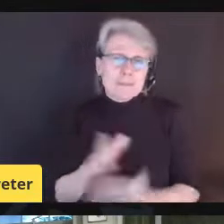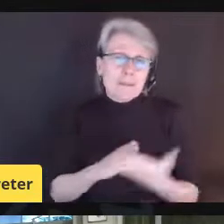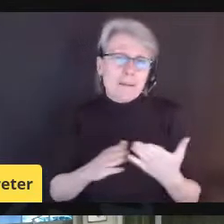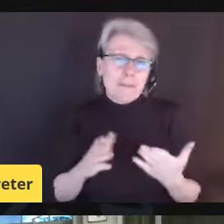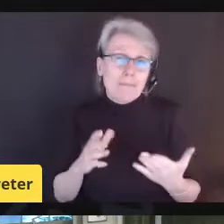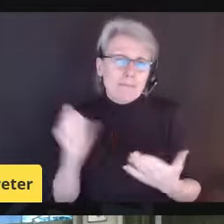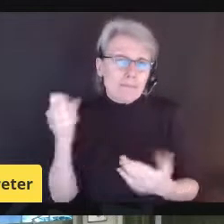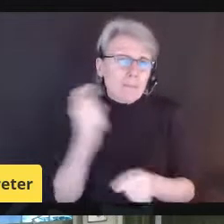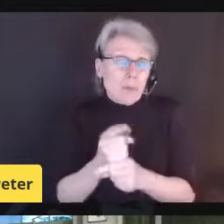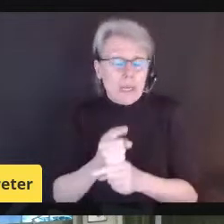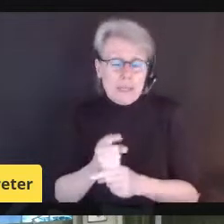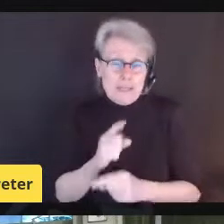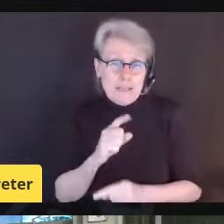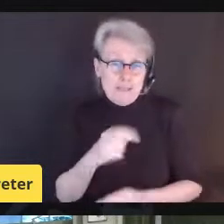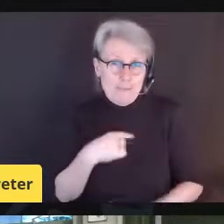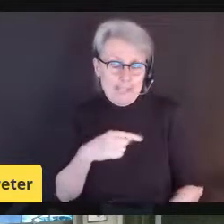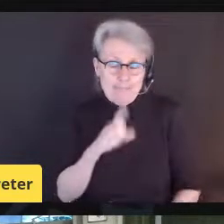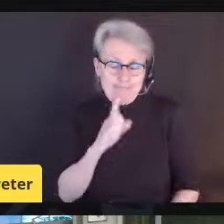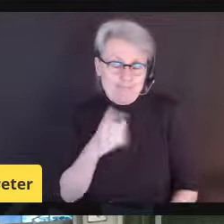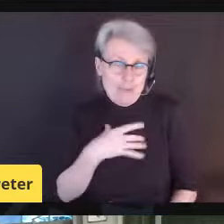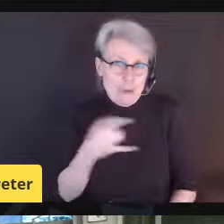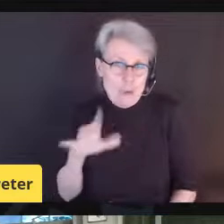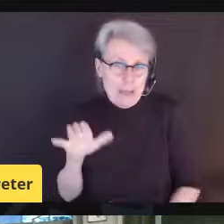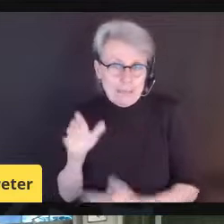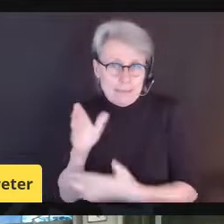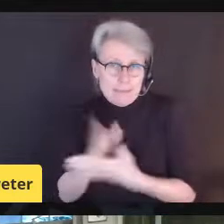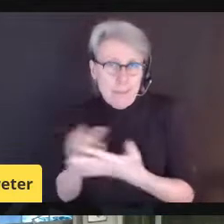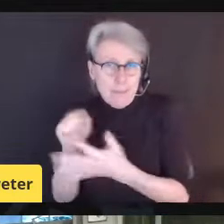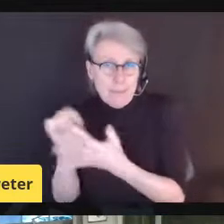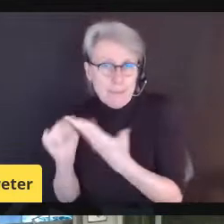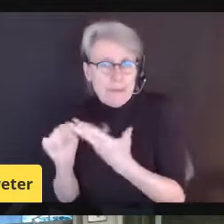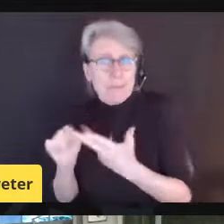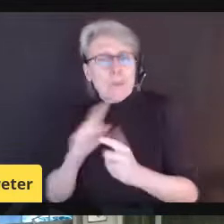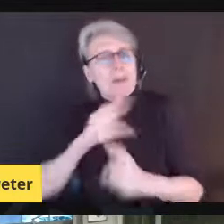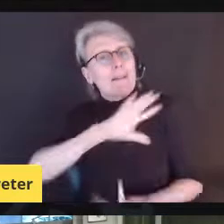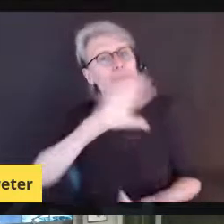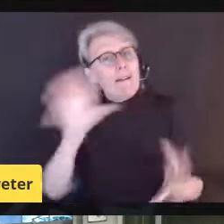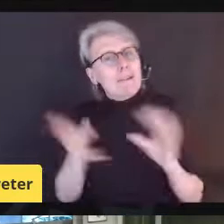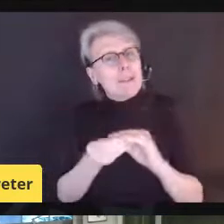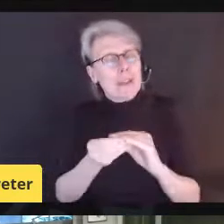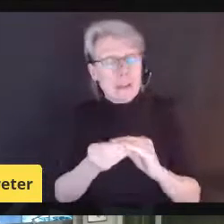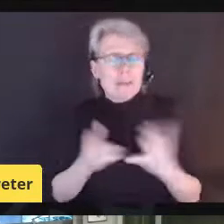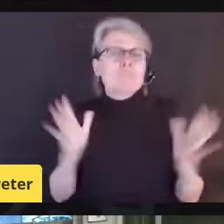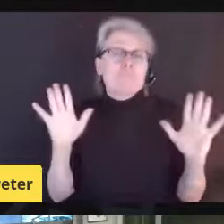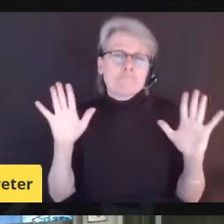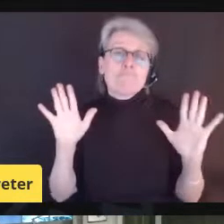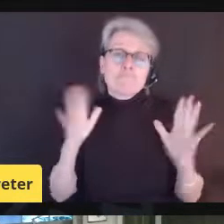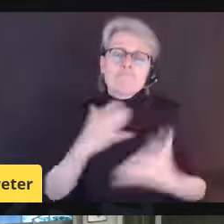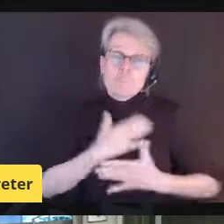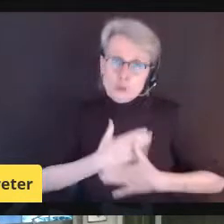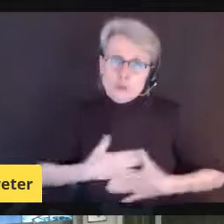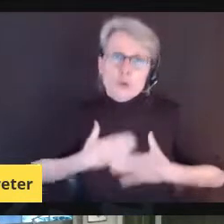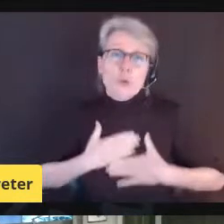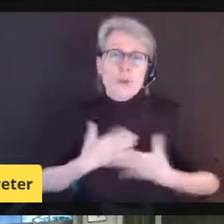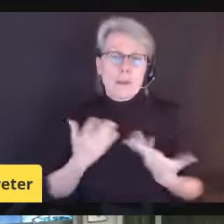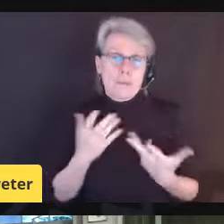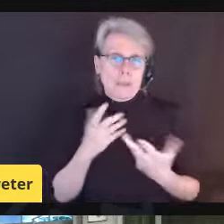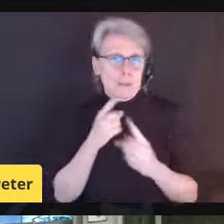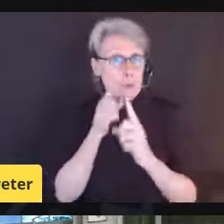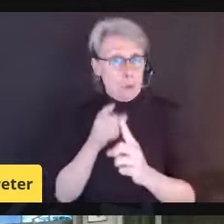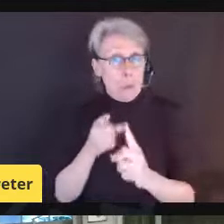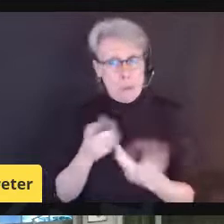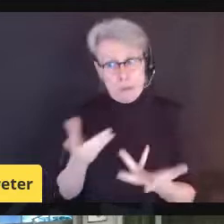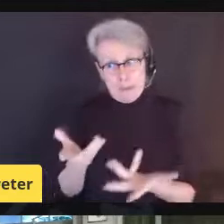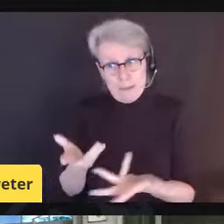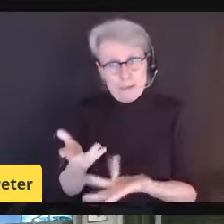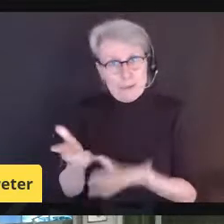when you weigh out all of it, you do what you have to, because the end result is what you're going